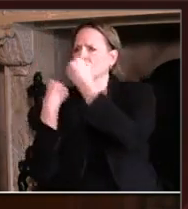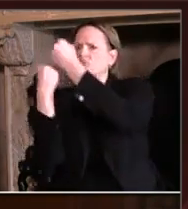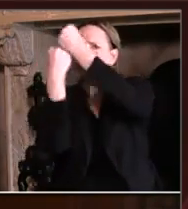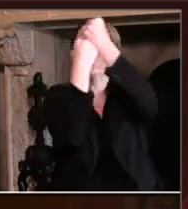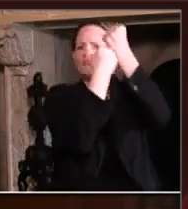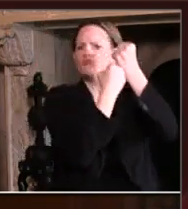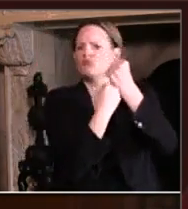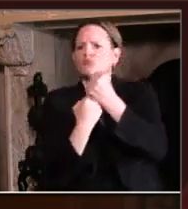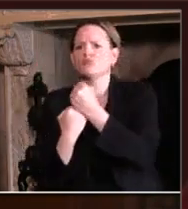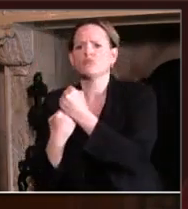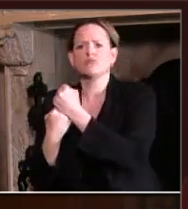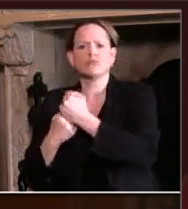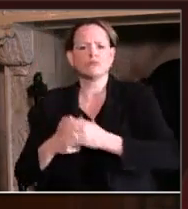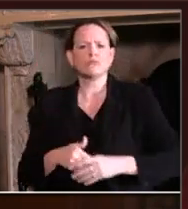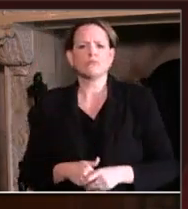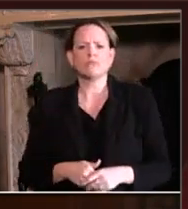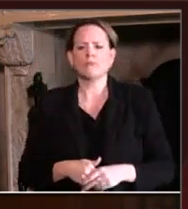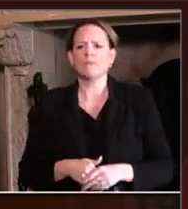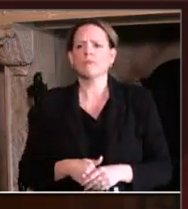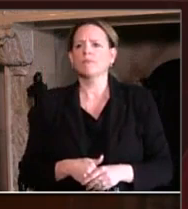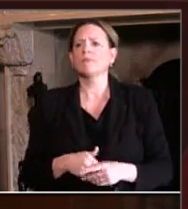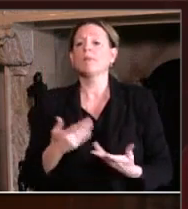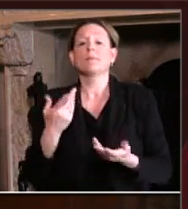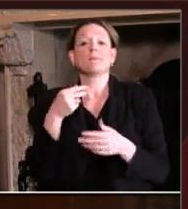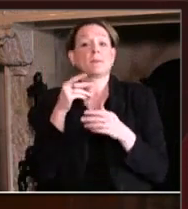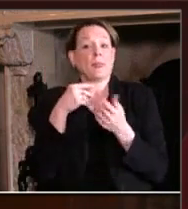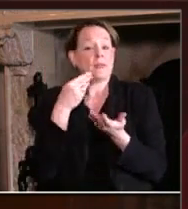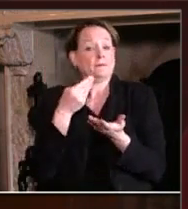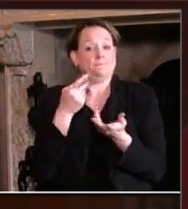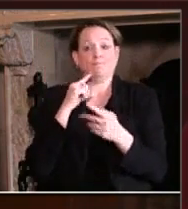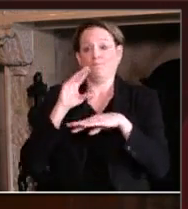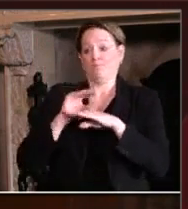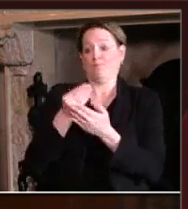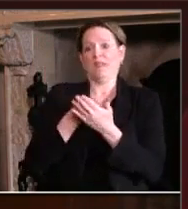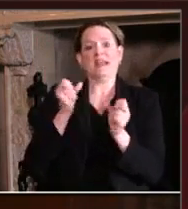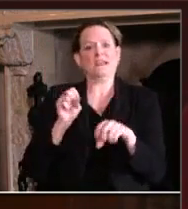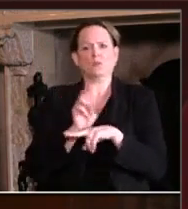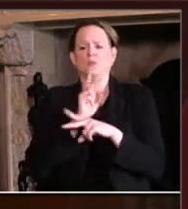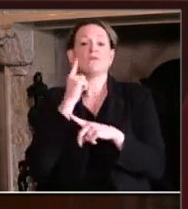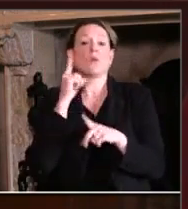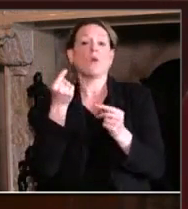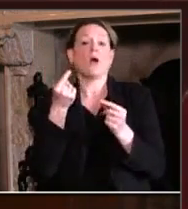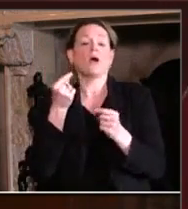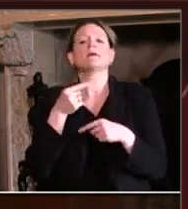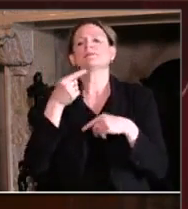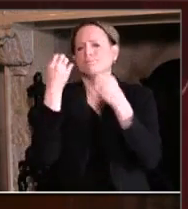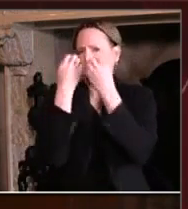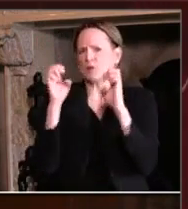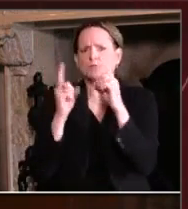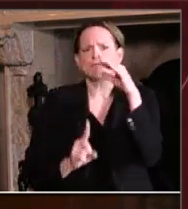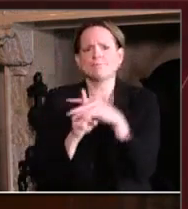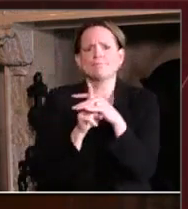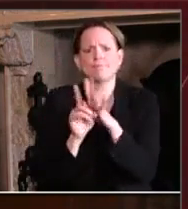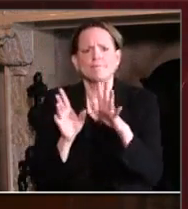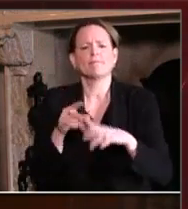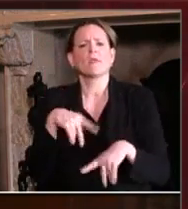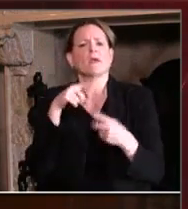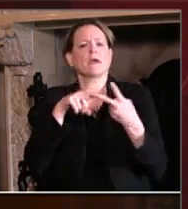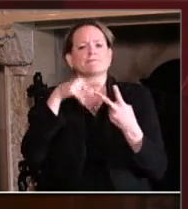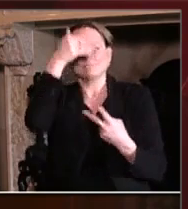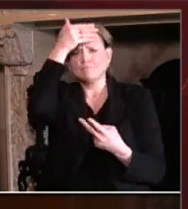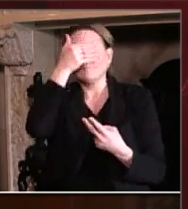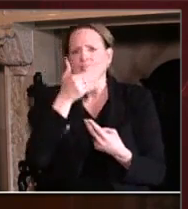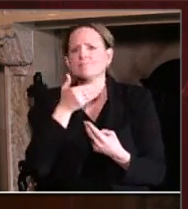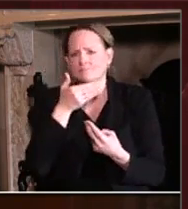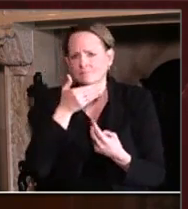emergency operation activities, purchases of personal protective equipment, cleaning, sanitizing supplies and